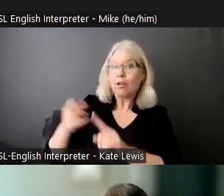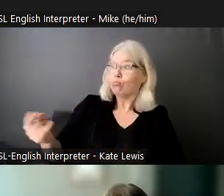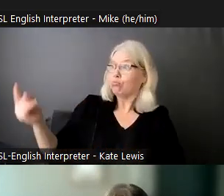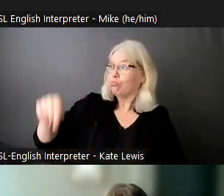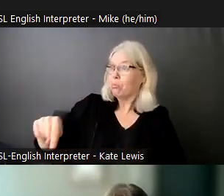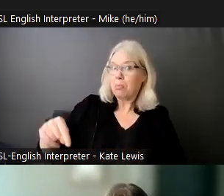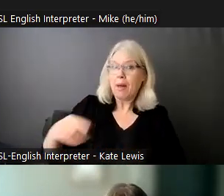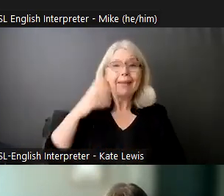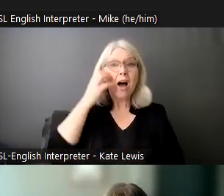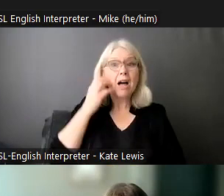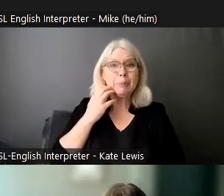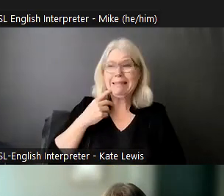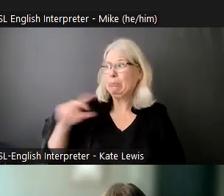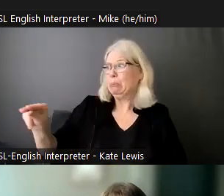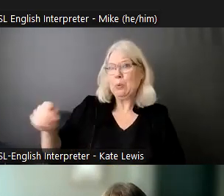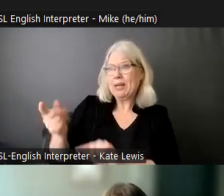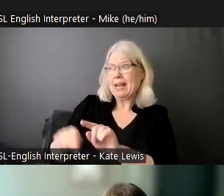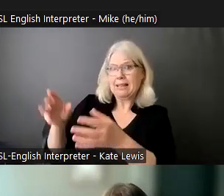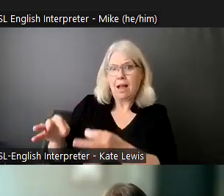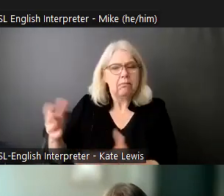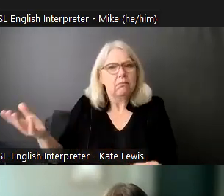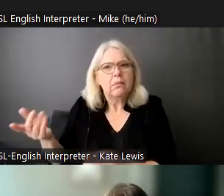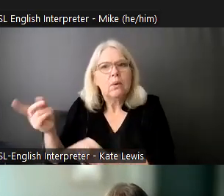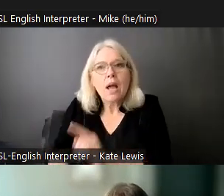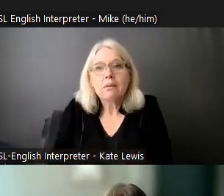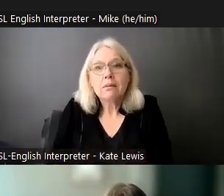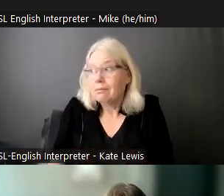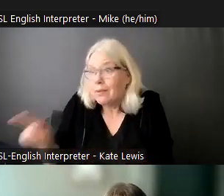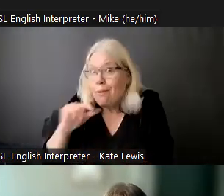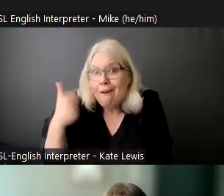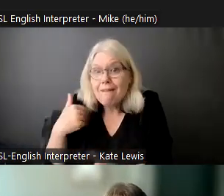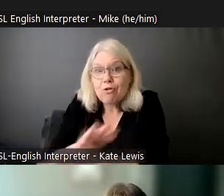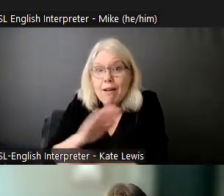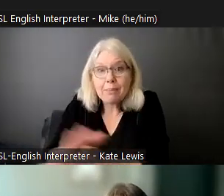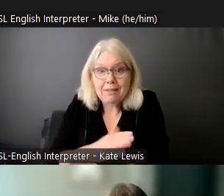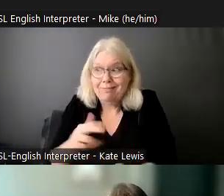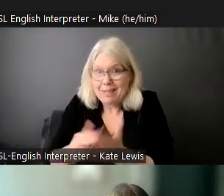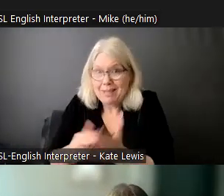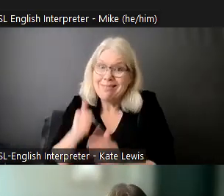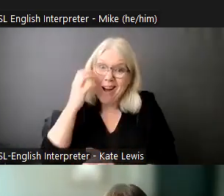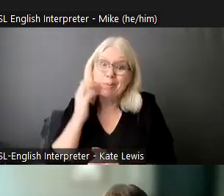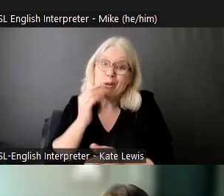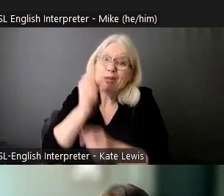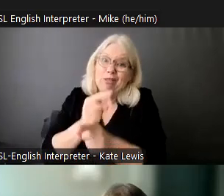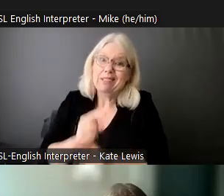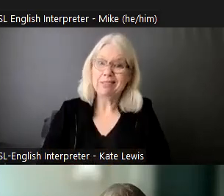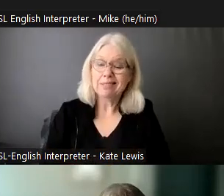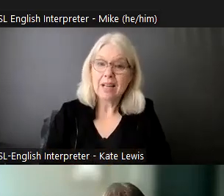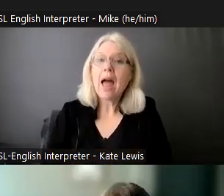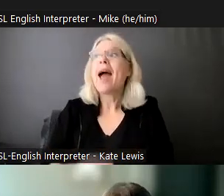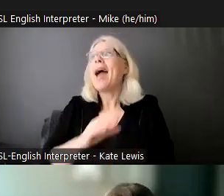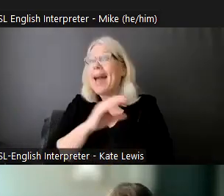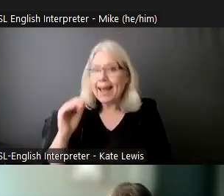because they didn't have the power of attorney document that said they were allowed to. And B, there's